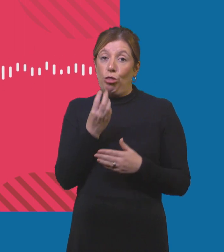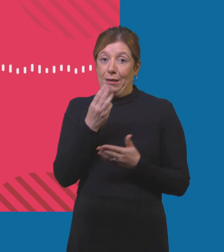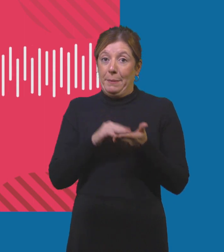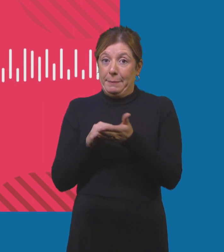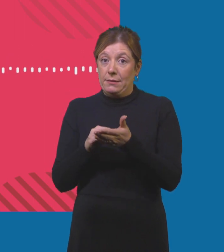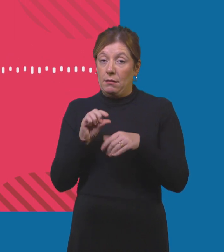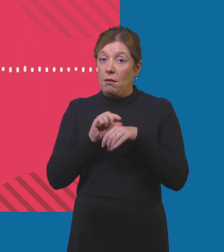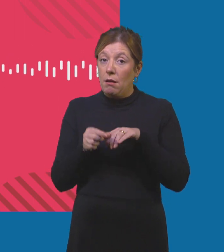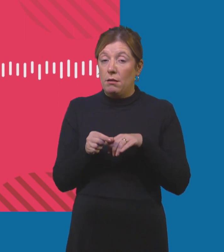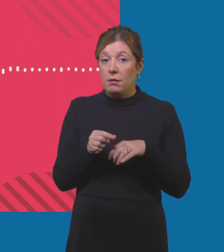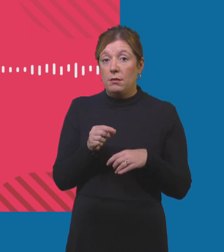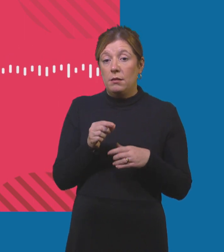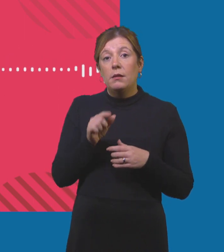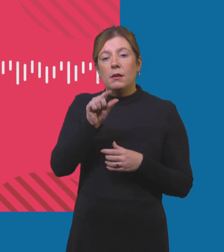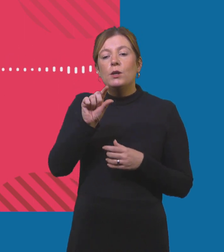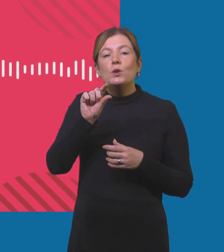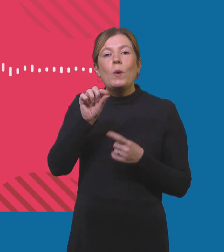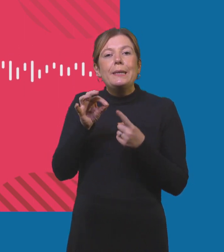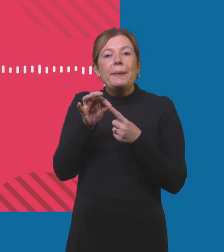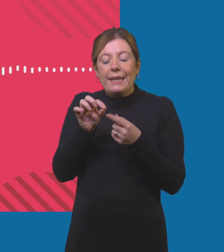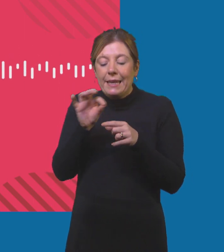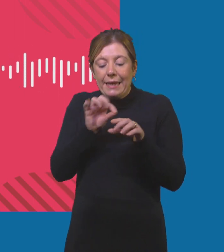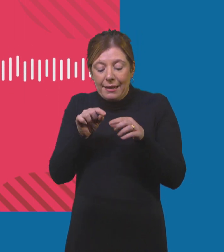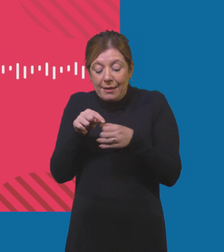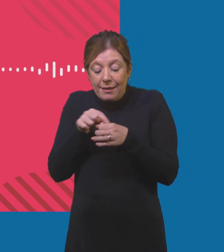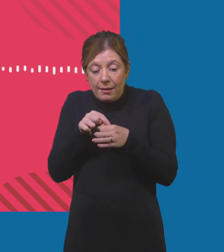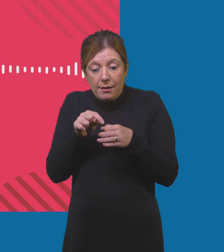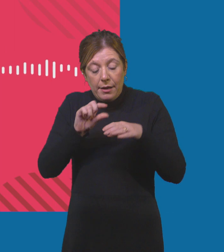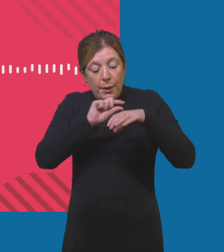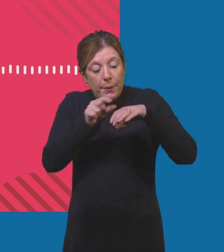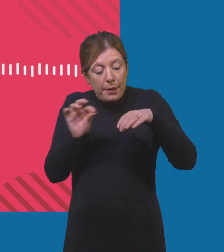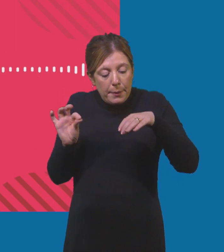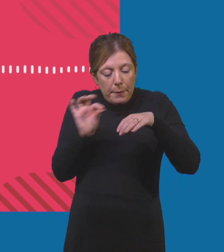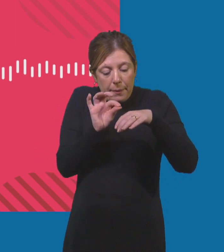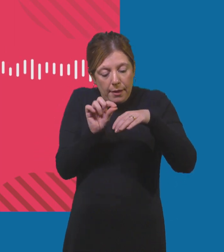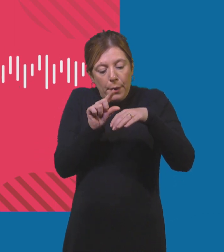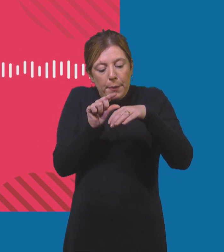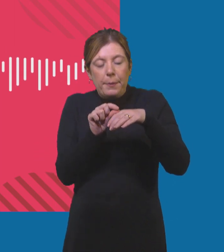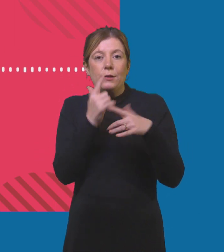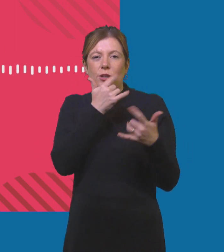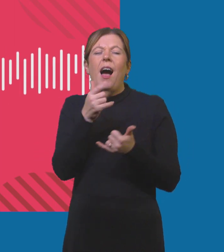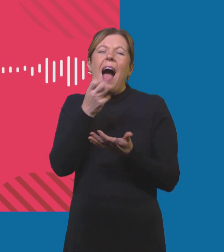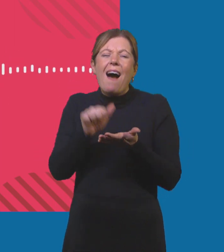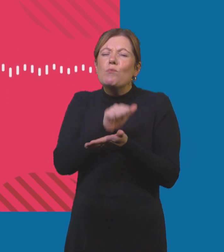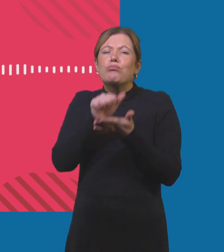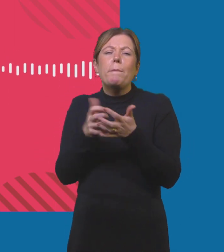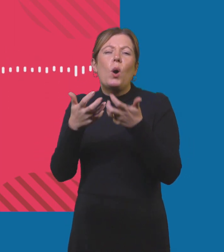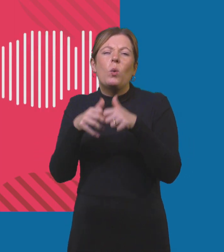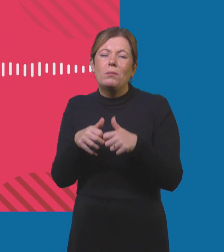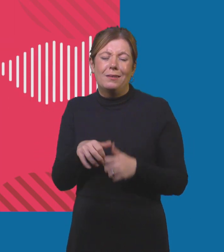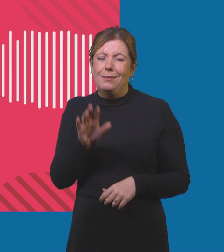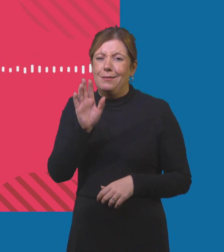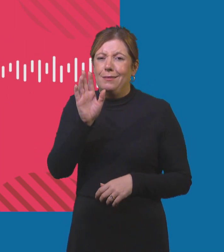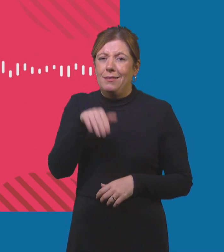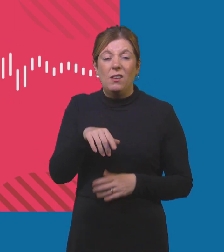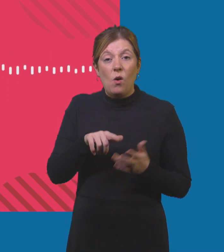You can sort of check that with the edge of a 20 pence piece, actually, if you put that's the way. You can get proper gadgets to check it. Or you can just take